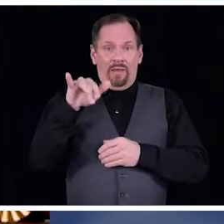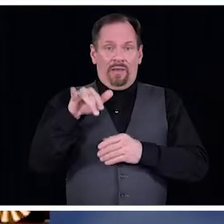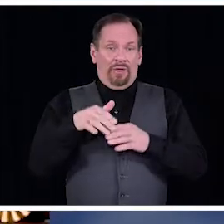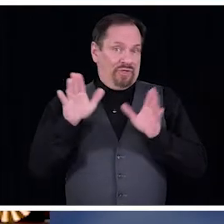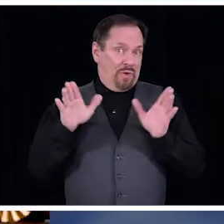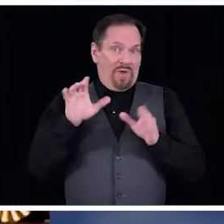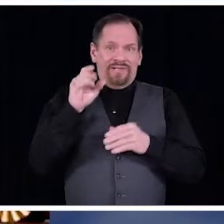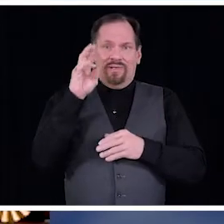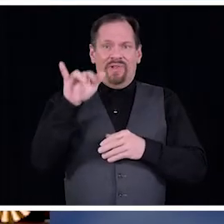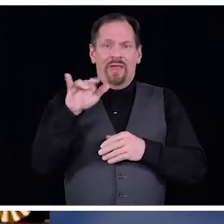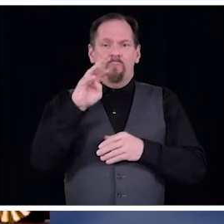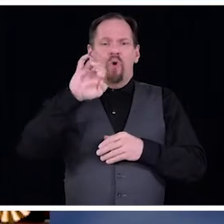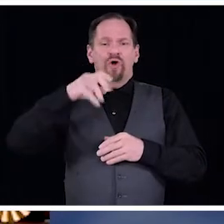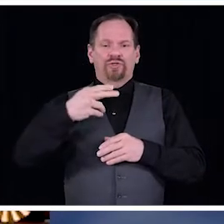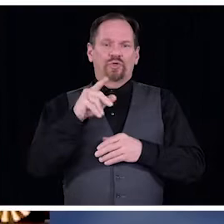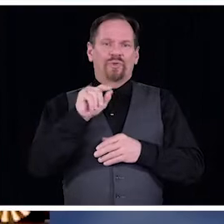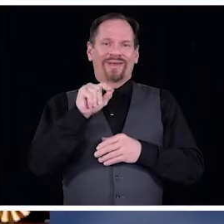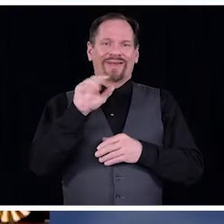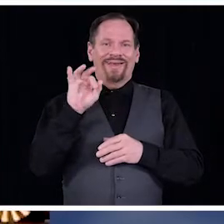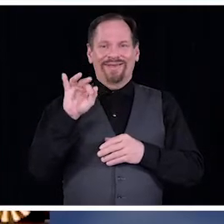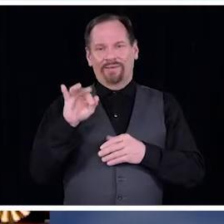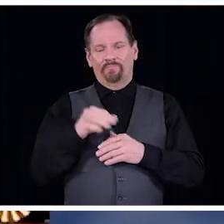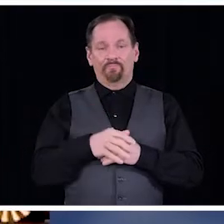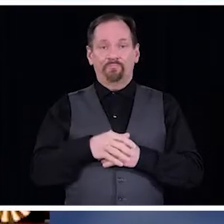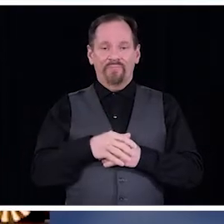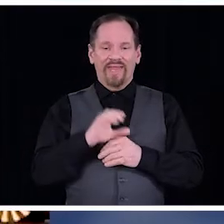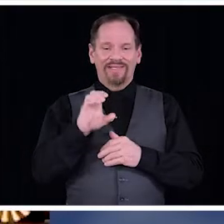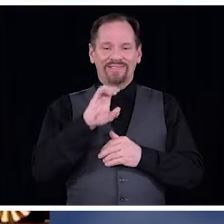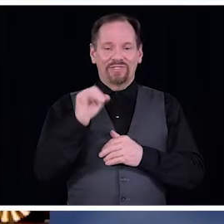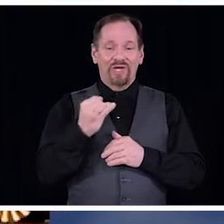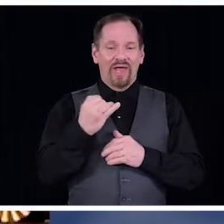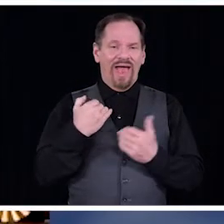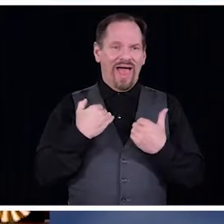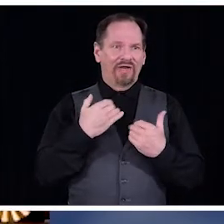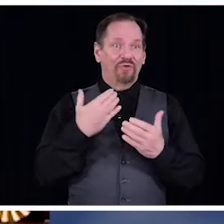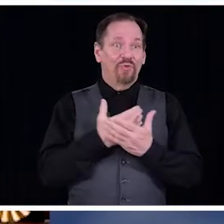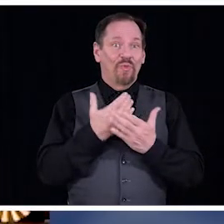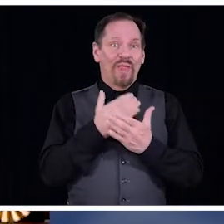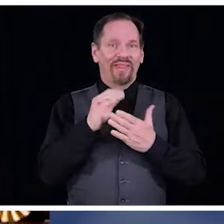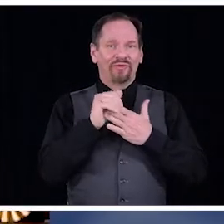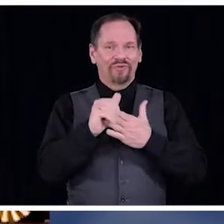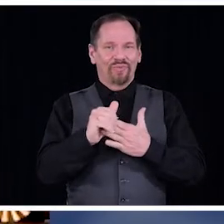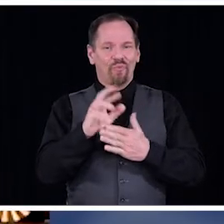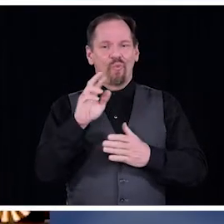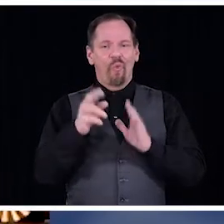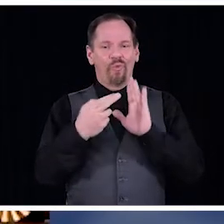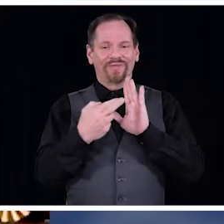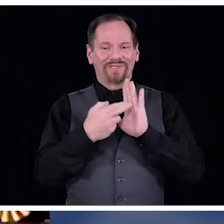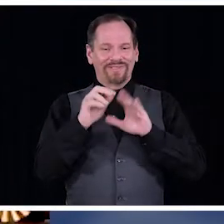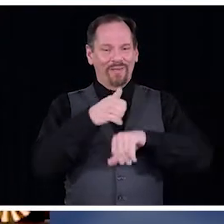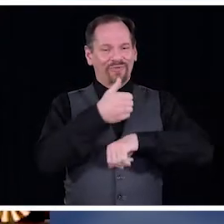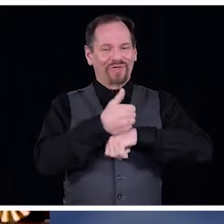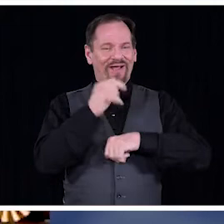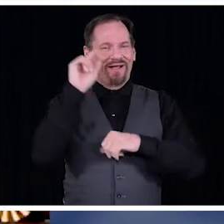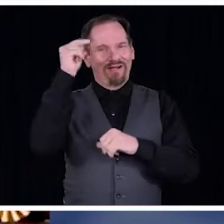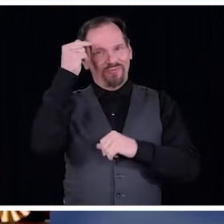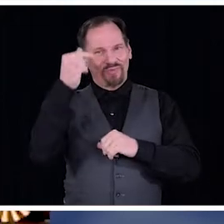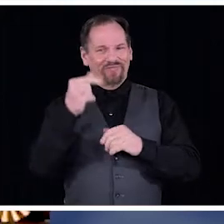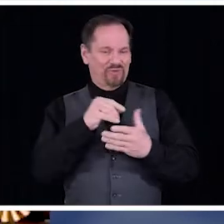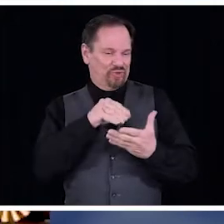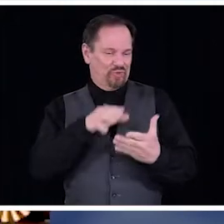2019. CJ has worked to establish new leadership roles within the Student Government Association, stimulated